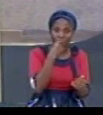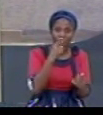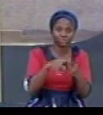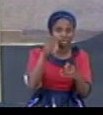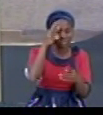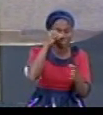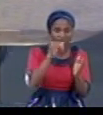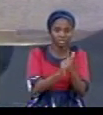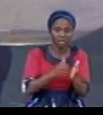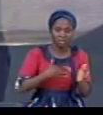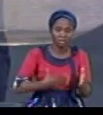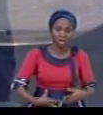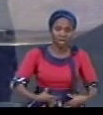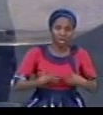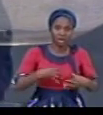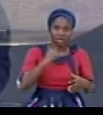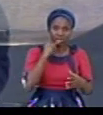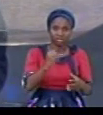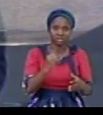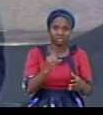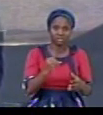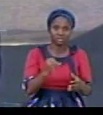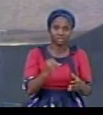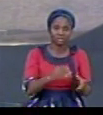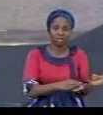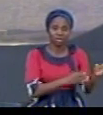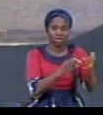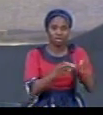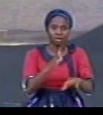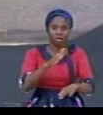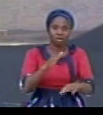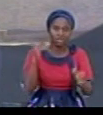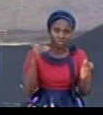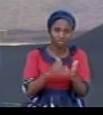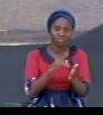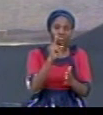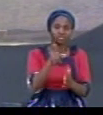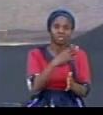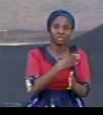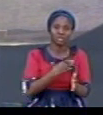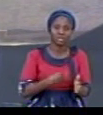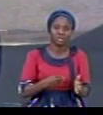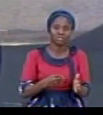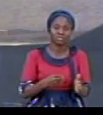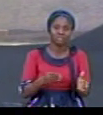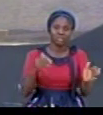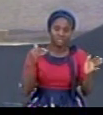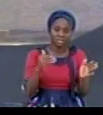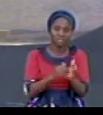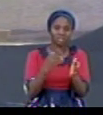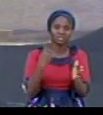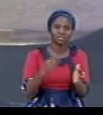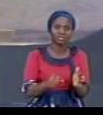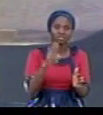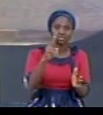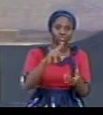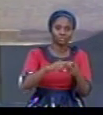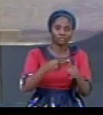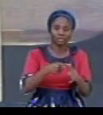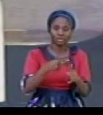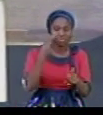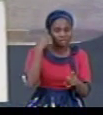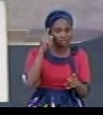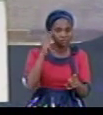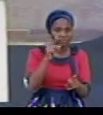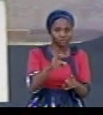is kindled against thee and against thy true friends. For ye have not spoken